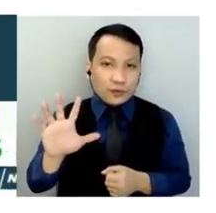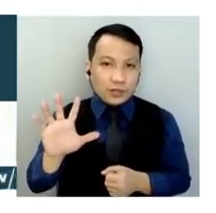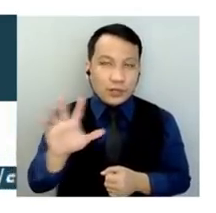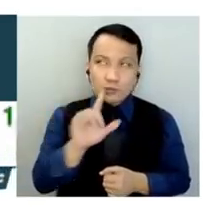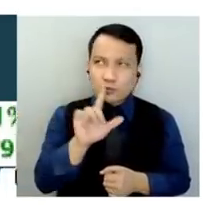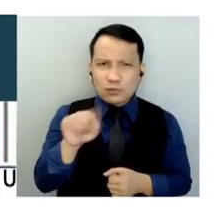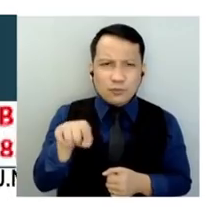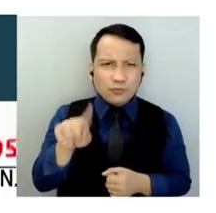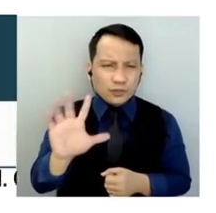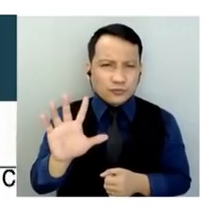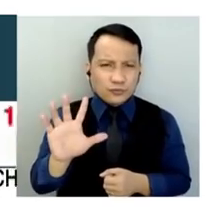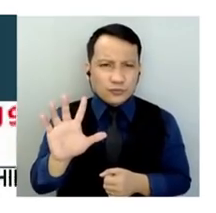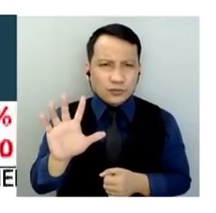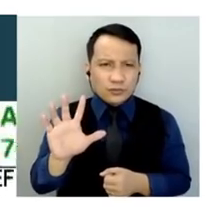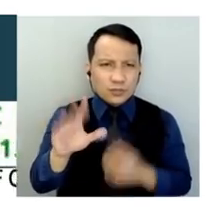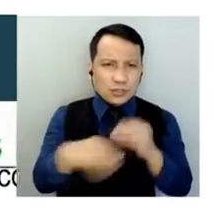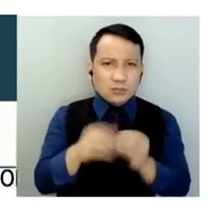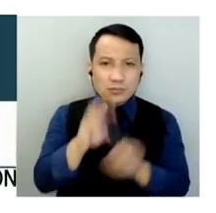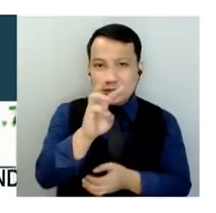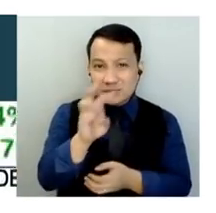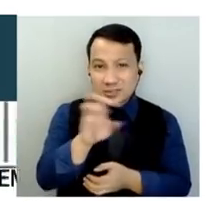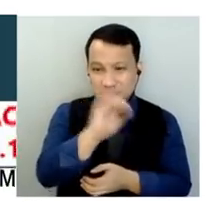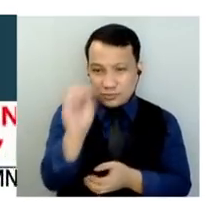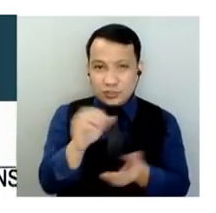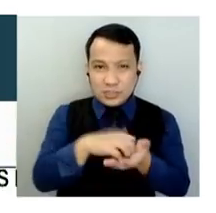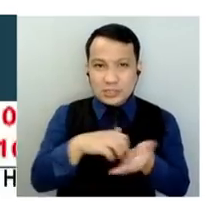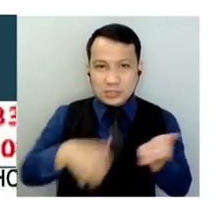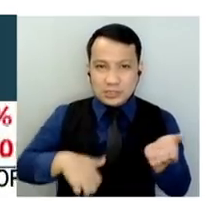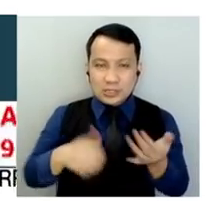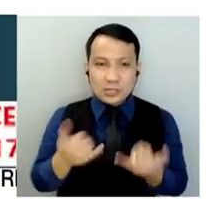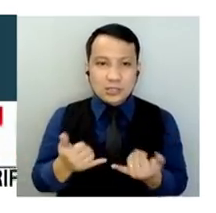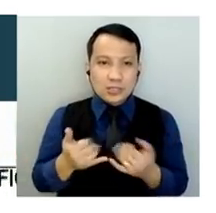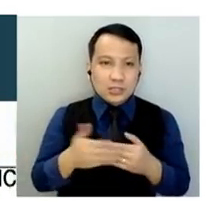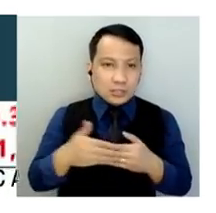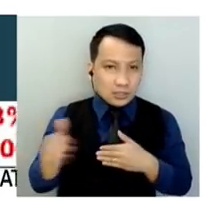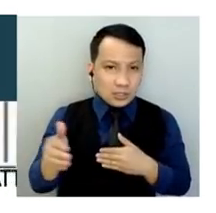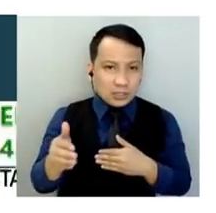21.5, it's a 6% reduction. Okay. Right? And